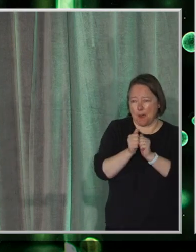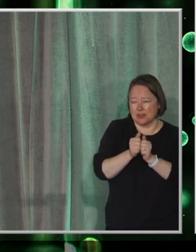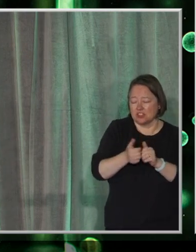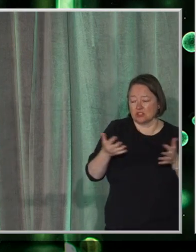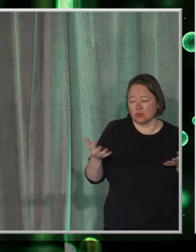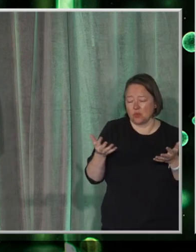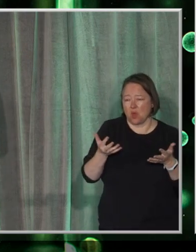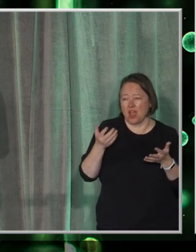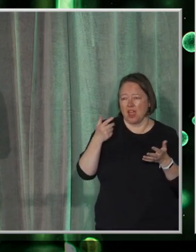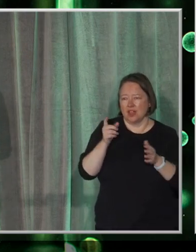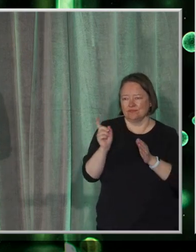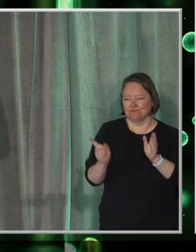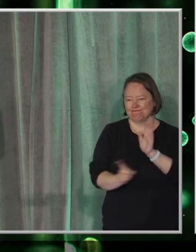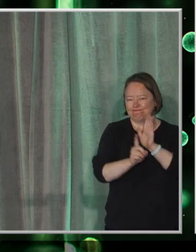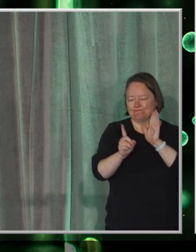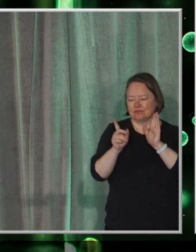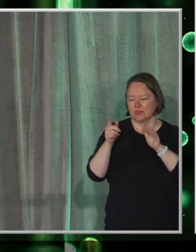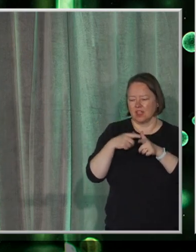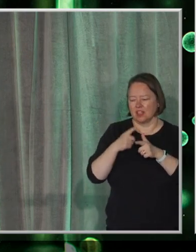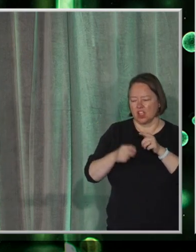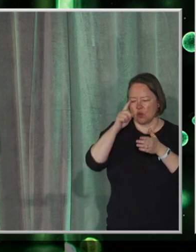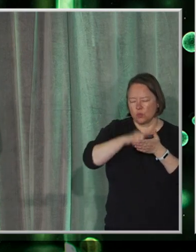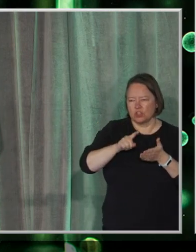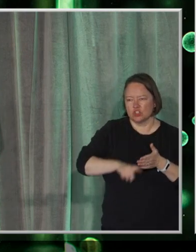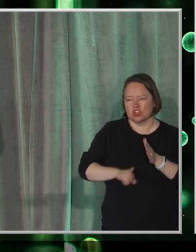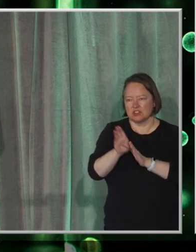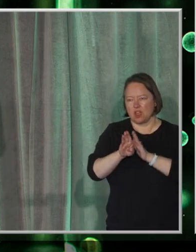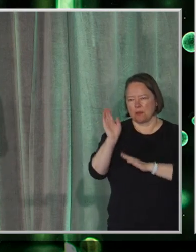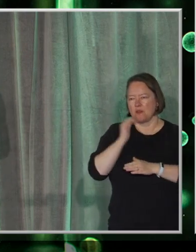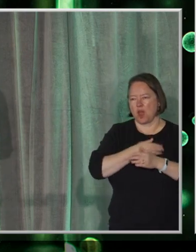be in the research and development of our products.